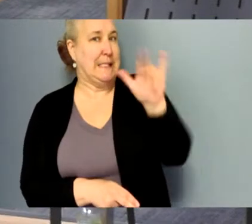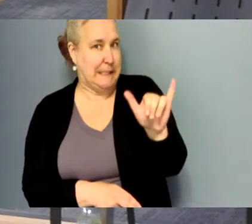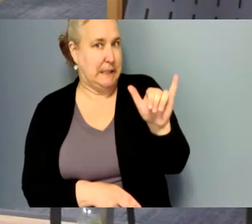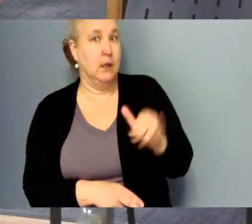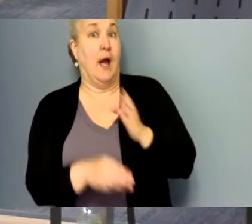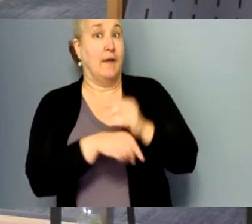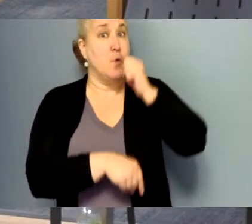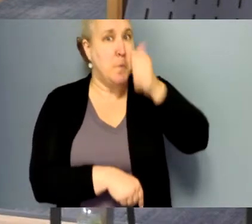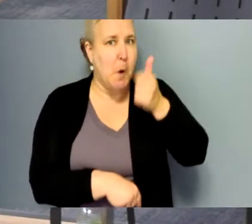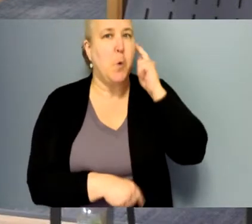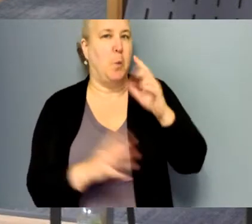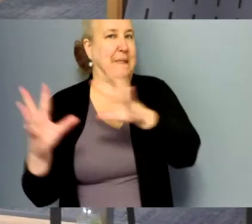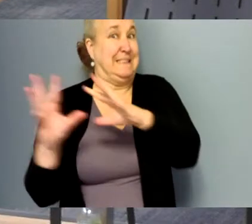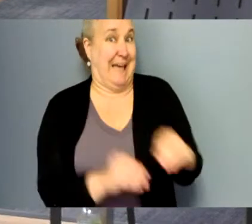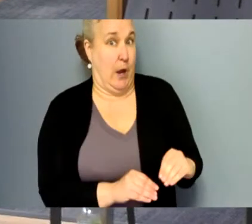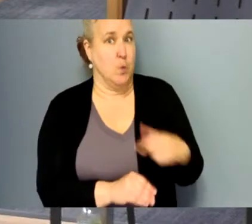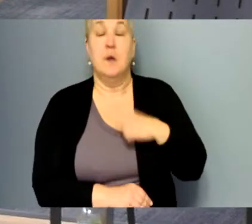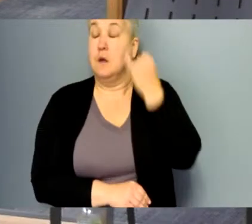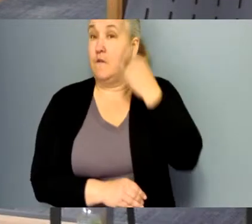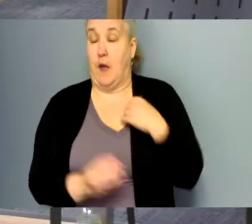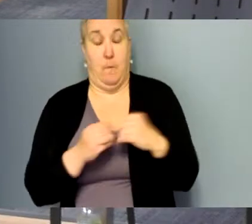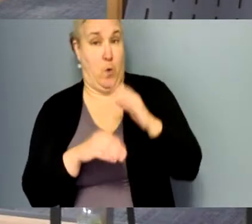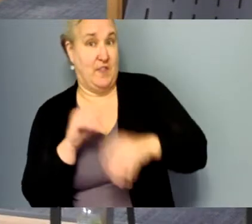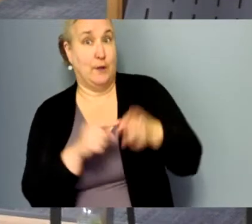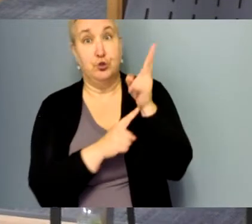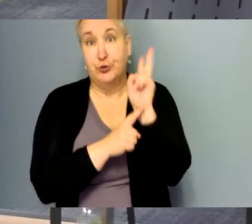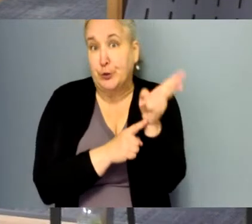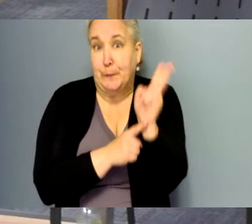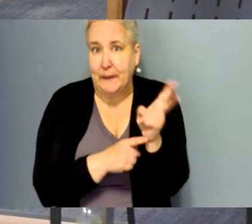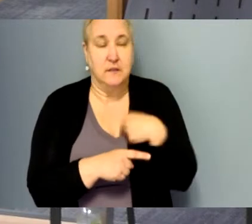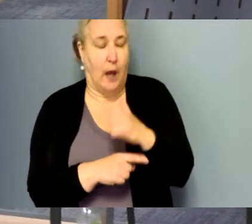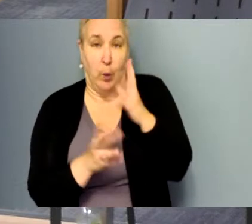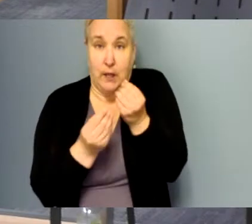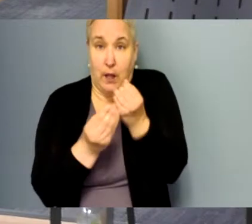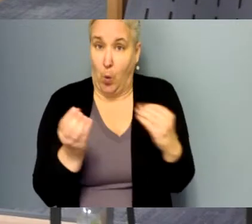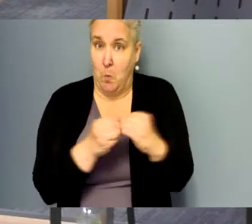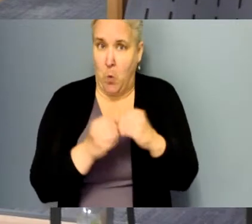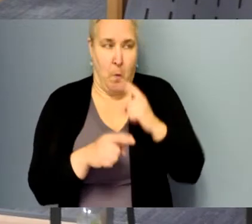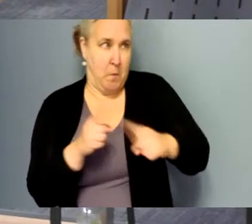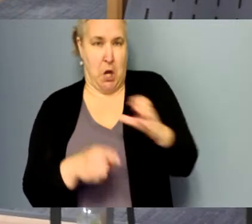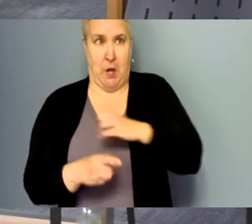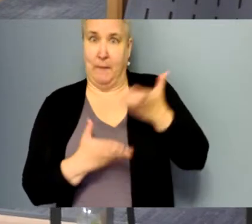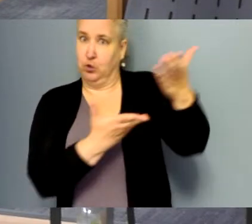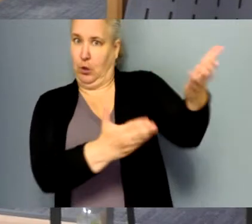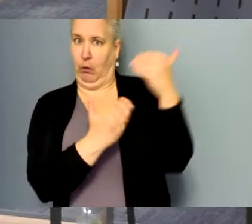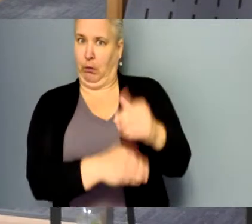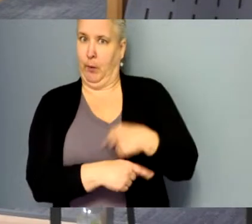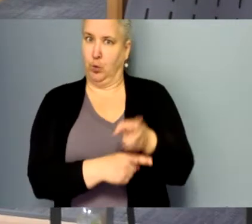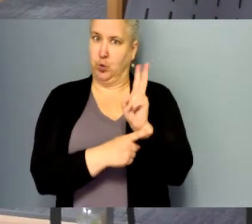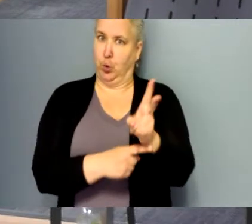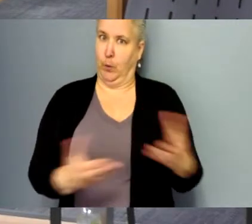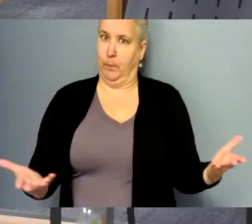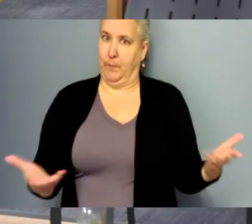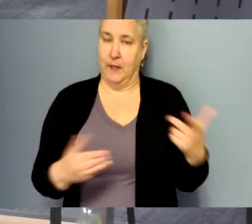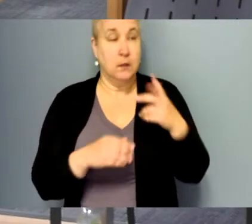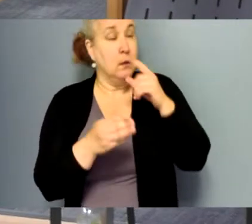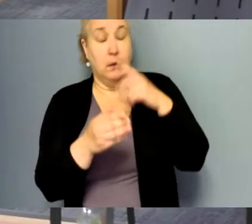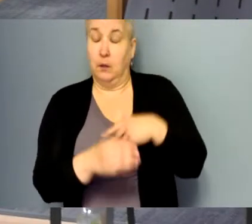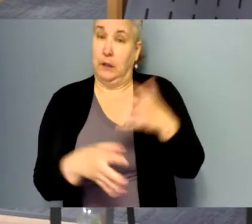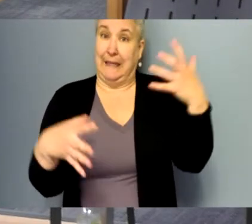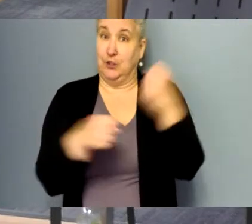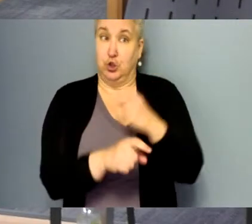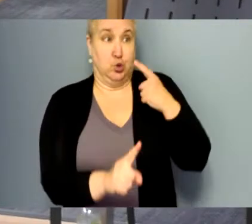after tomorrow. If I had more than 2 minutes, I'd let you know more, but the commissioners limit us to 2 minutes. In short,